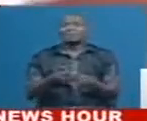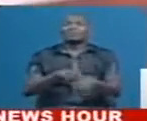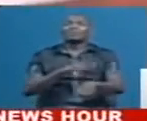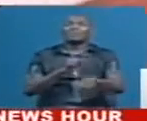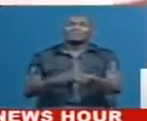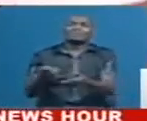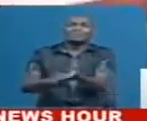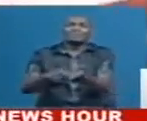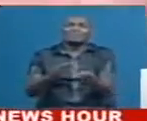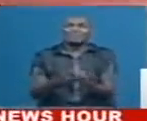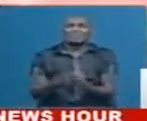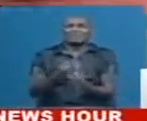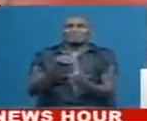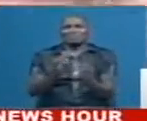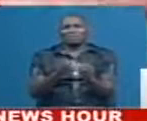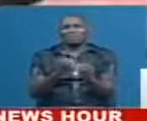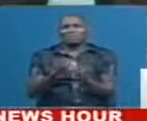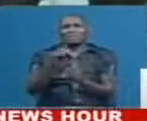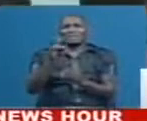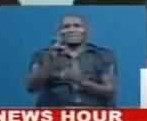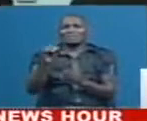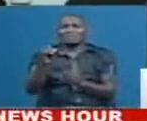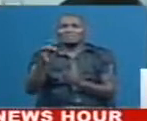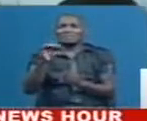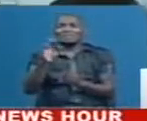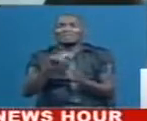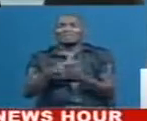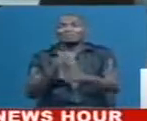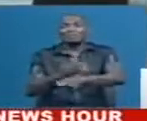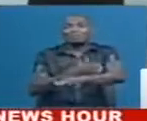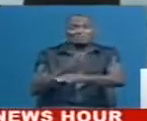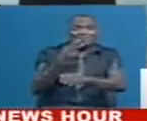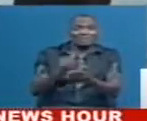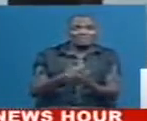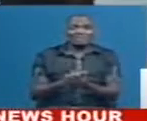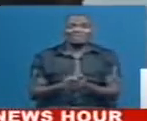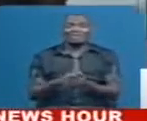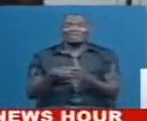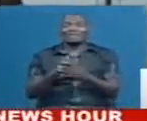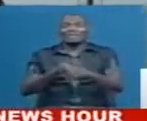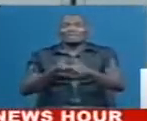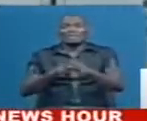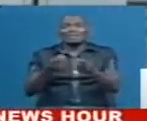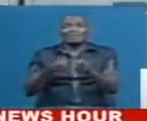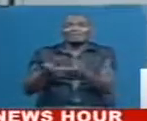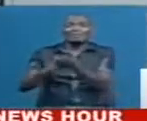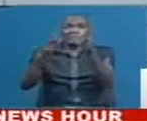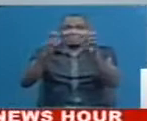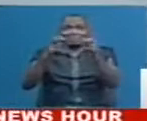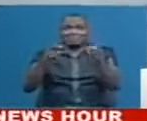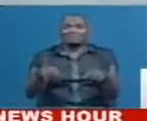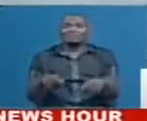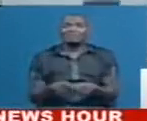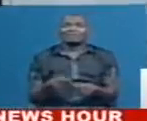time, spanning between 70 to 80 days. To improve this and ensure that the turnaround time for land title registration